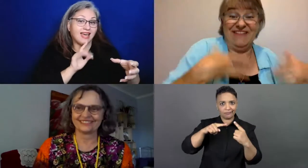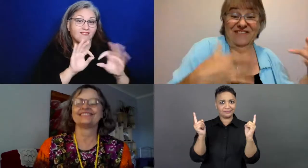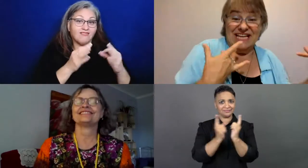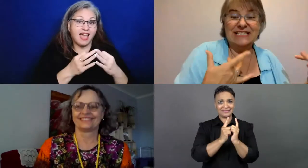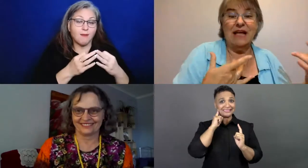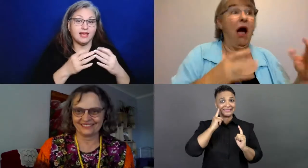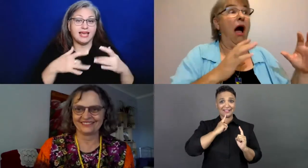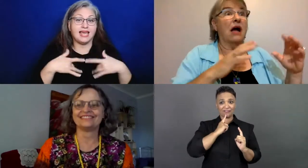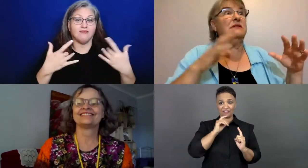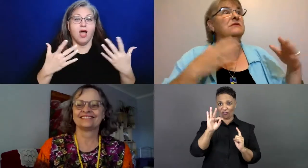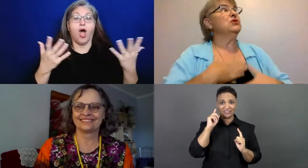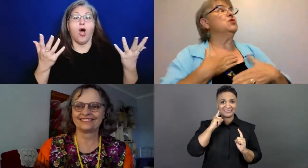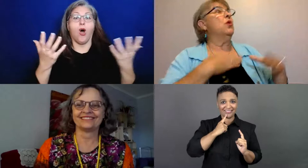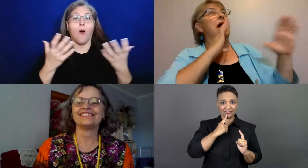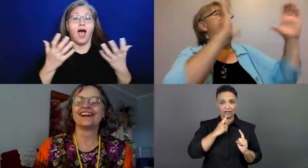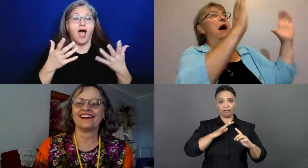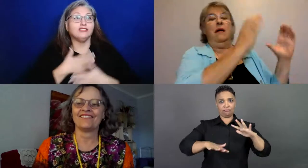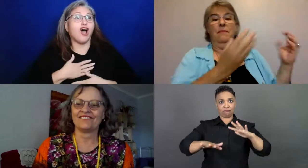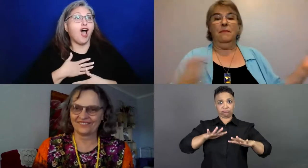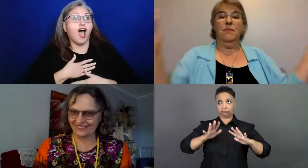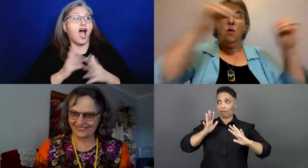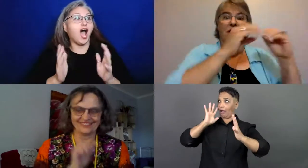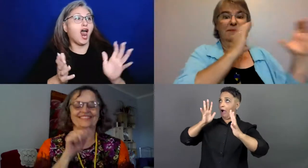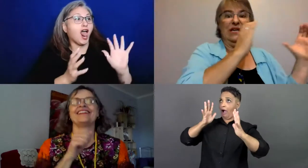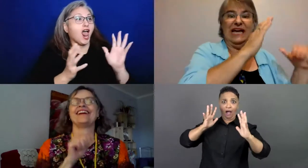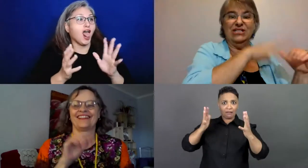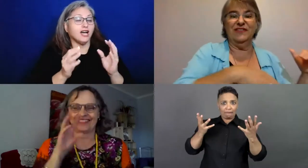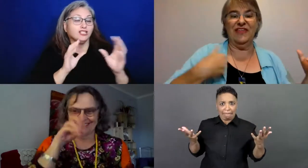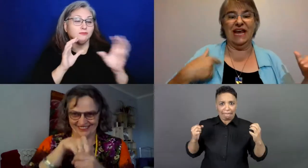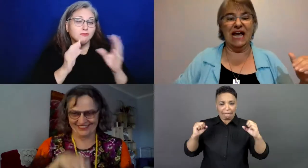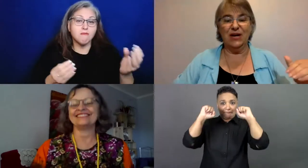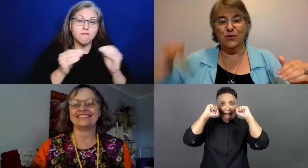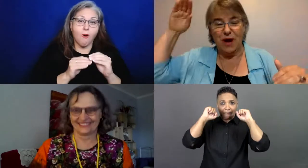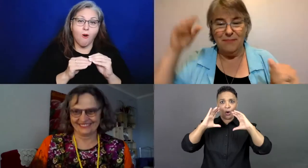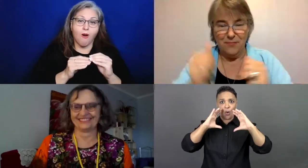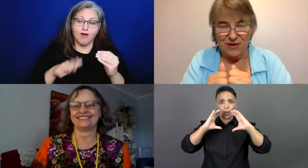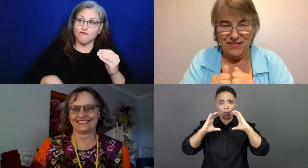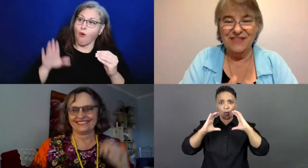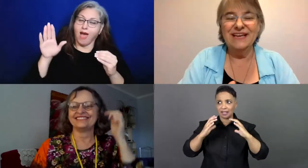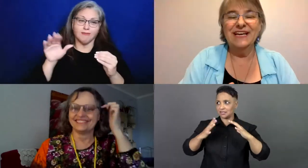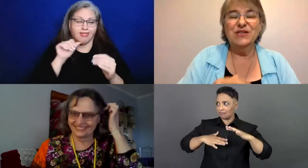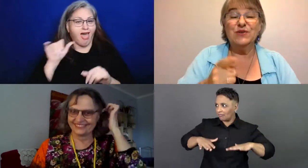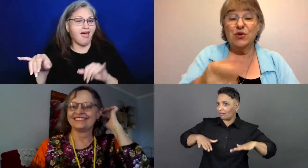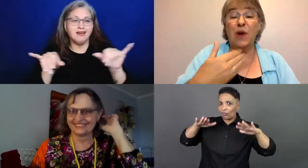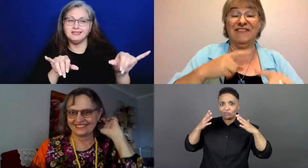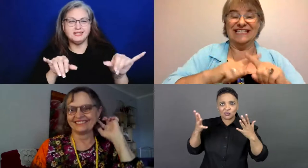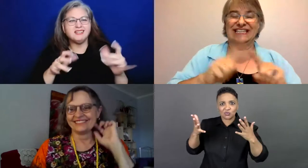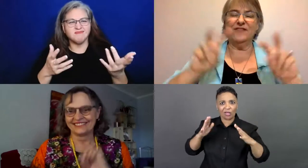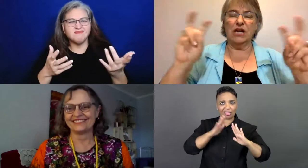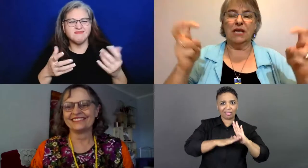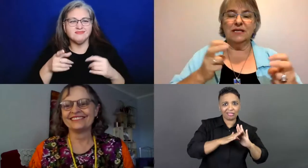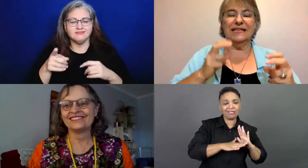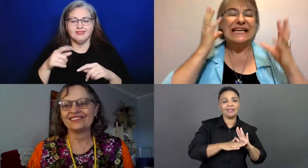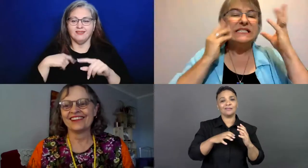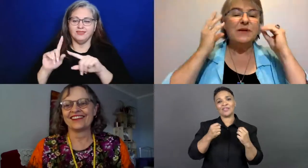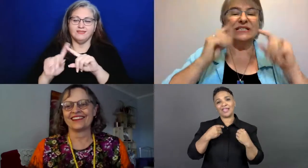family events, enjoy more communication than I grew up with. So you have